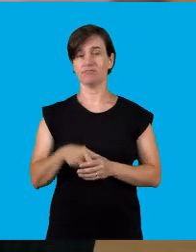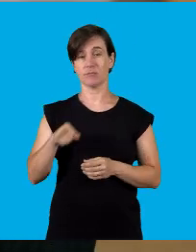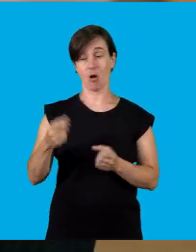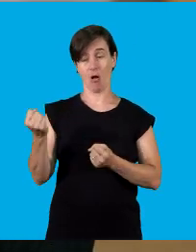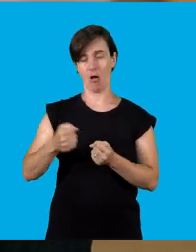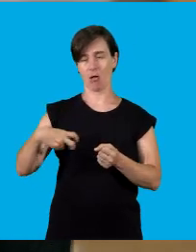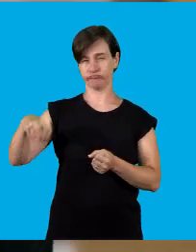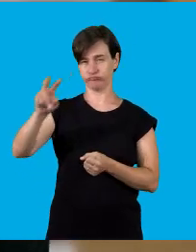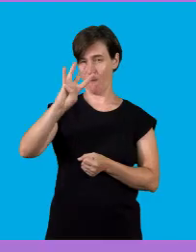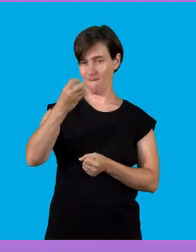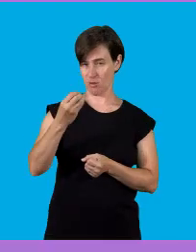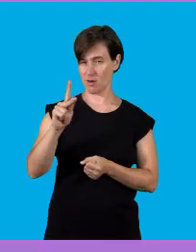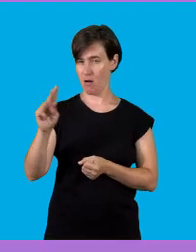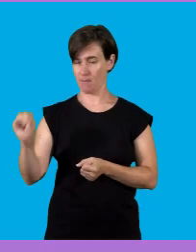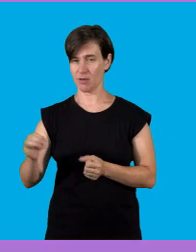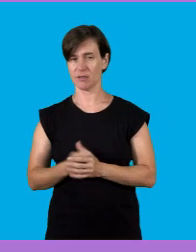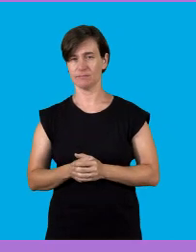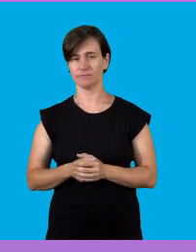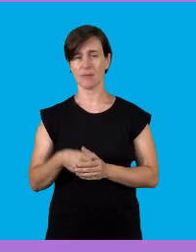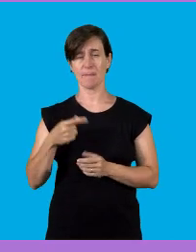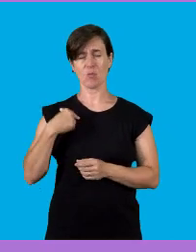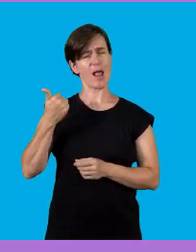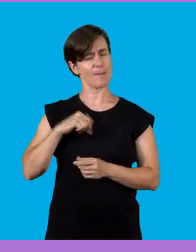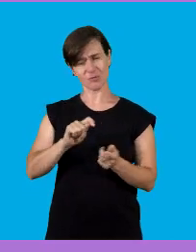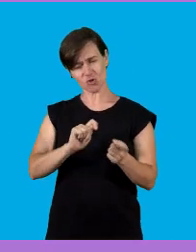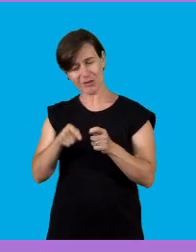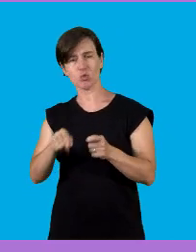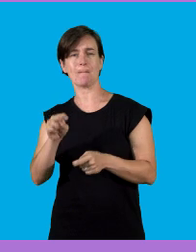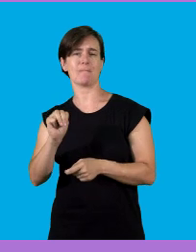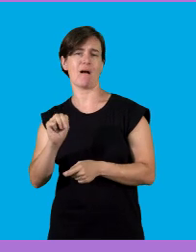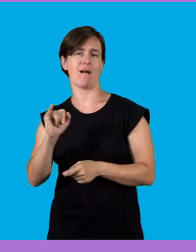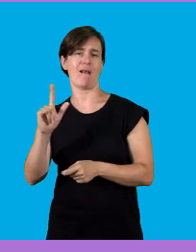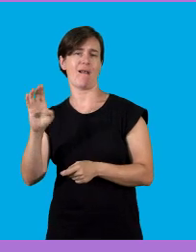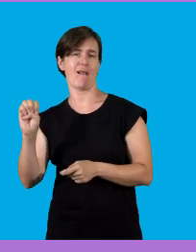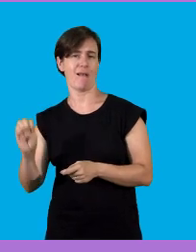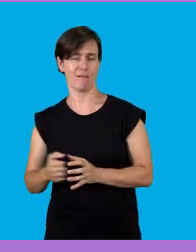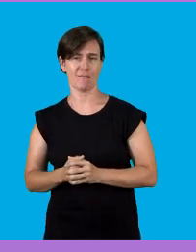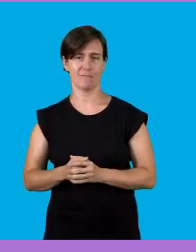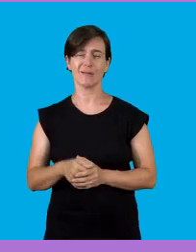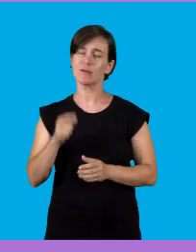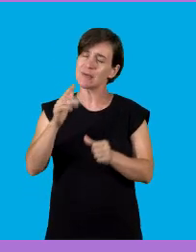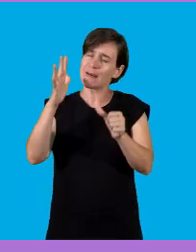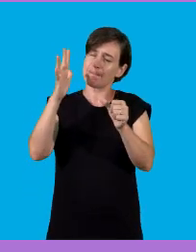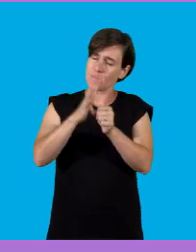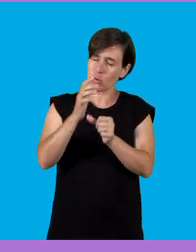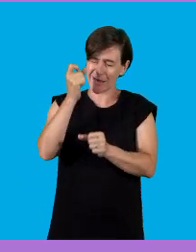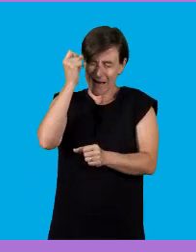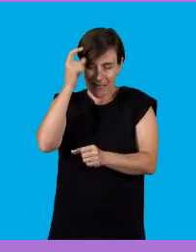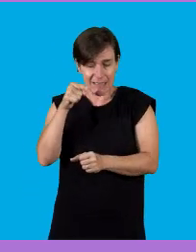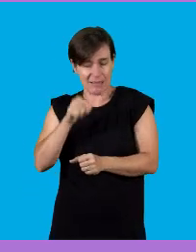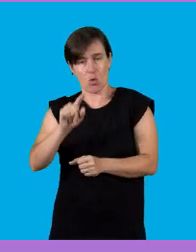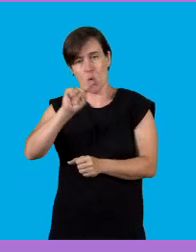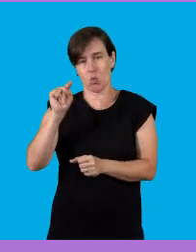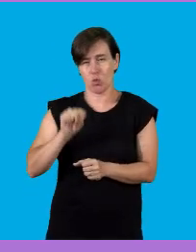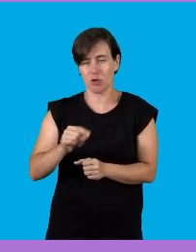40 kilometers. We would like to know what is that distance, not in kilometers, but as miles, right? Always important to understand the